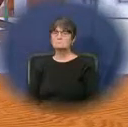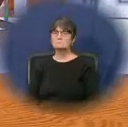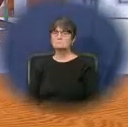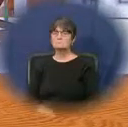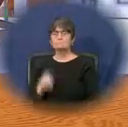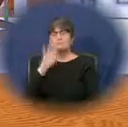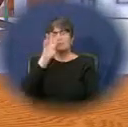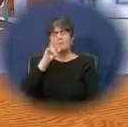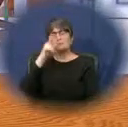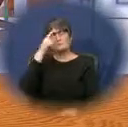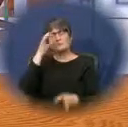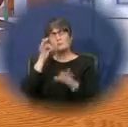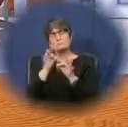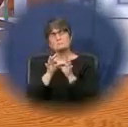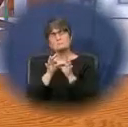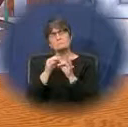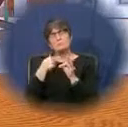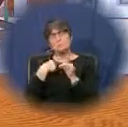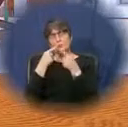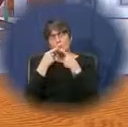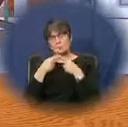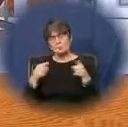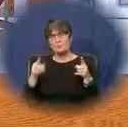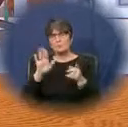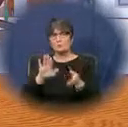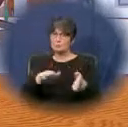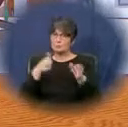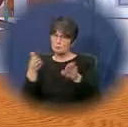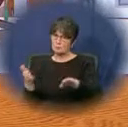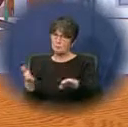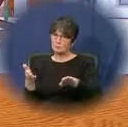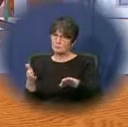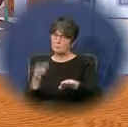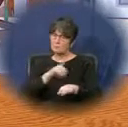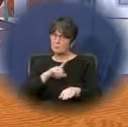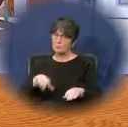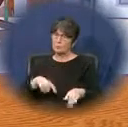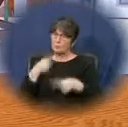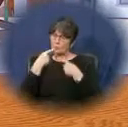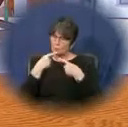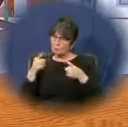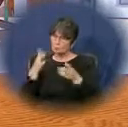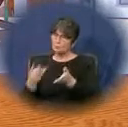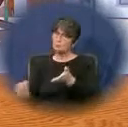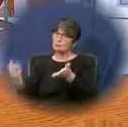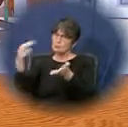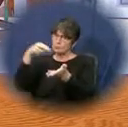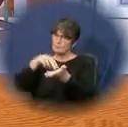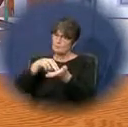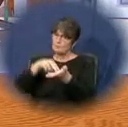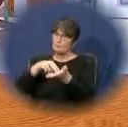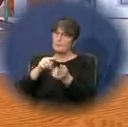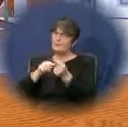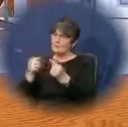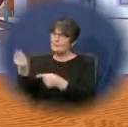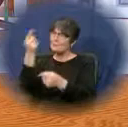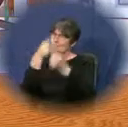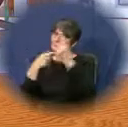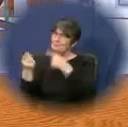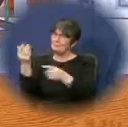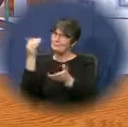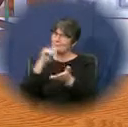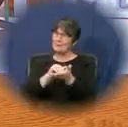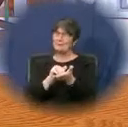The mystery of faith. We proclaim your death, O Lord, and profess your resurrection until you come